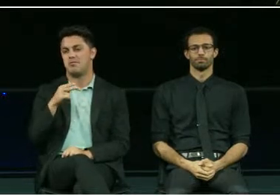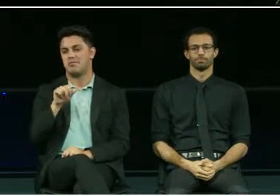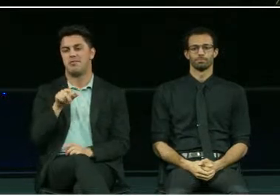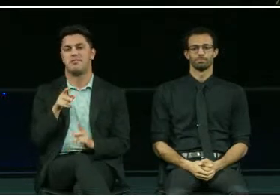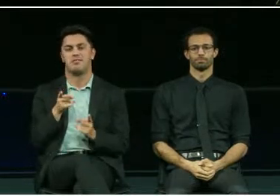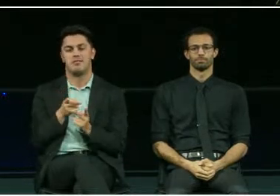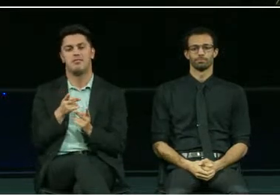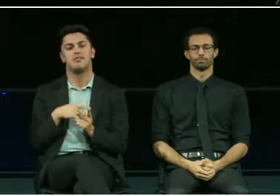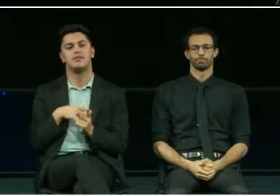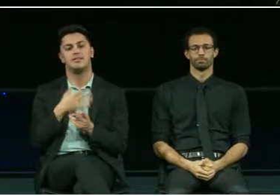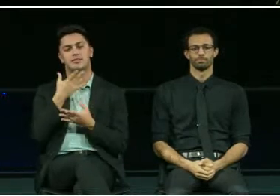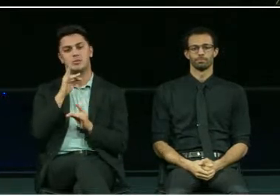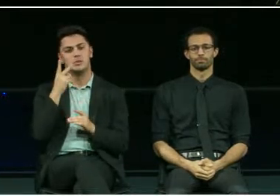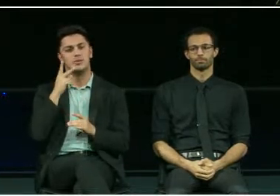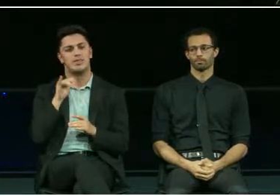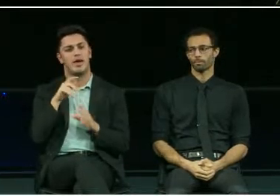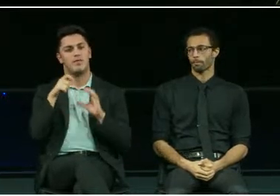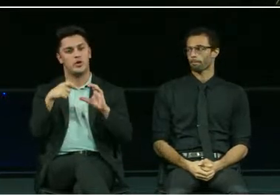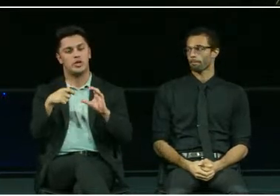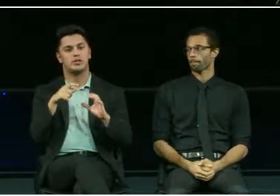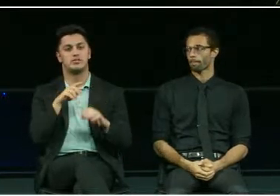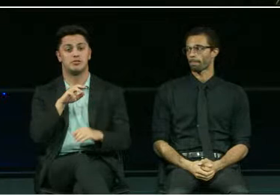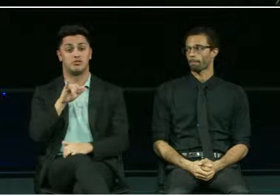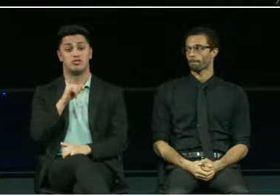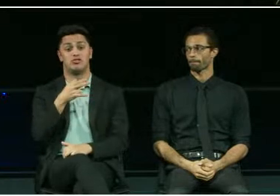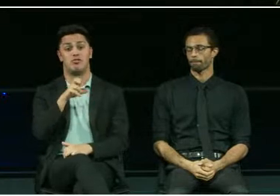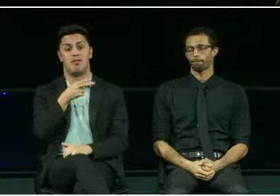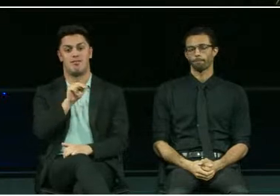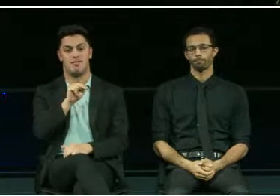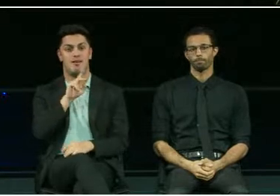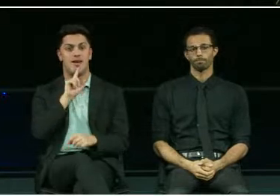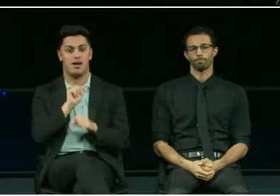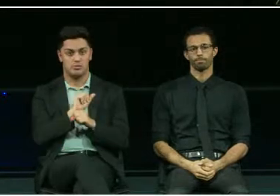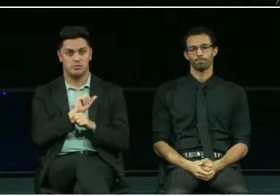that footage of John Mitchell actually talking about